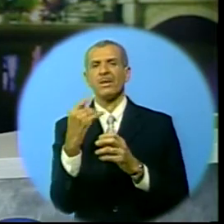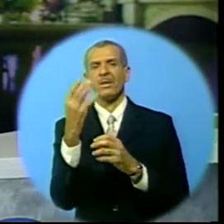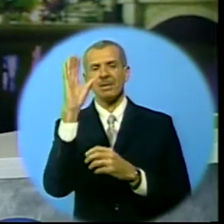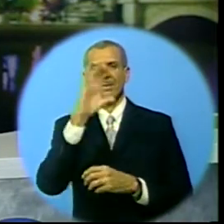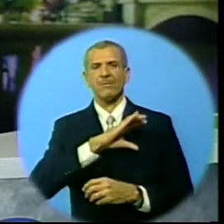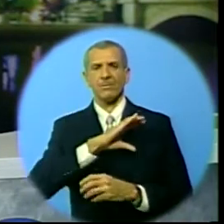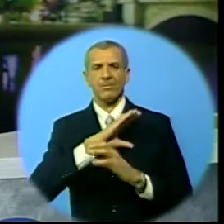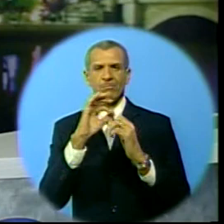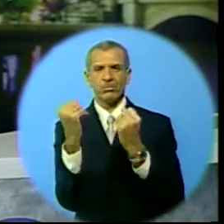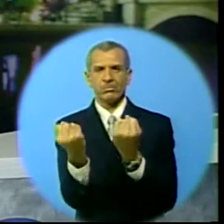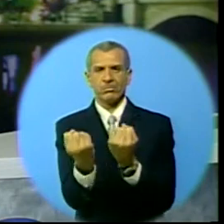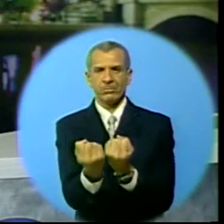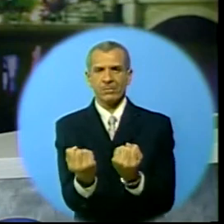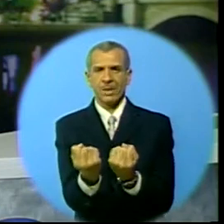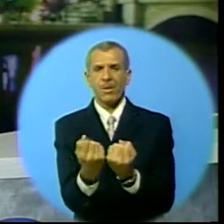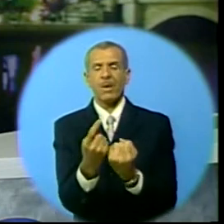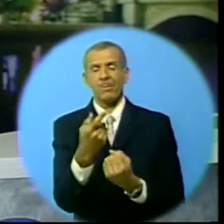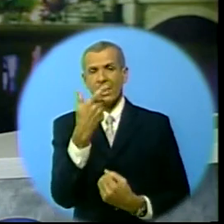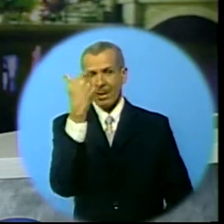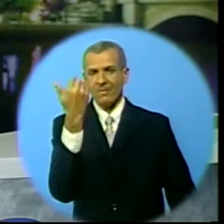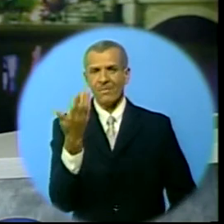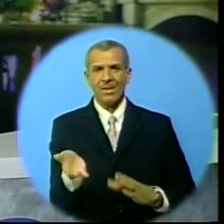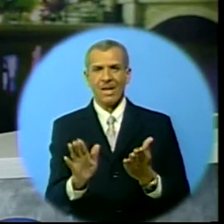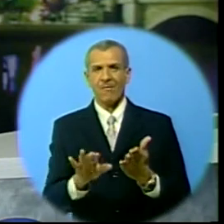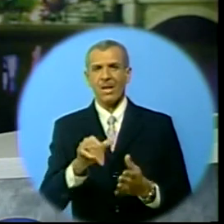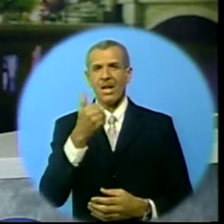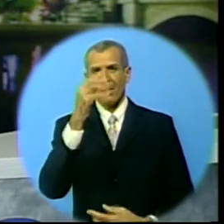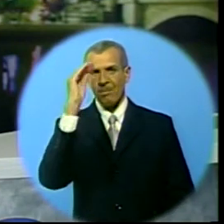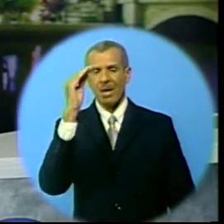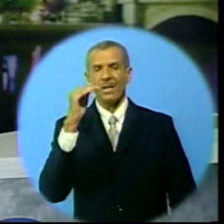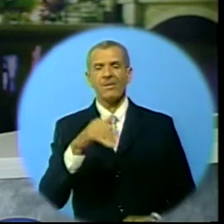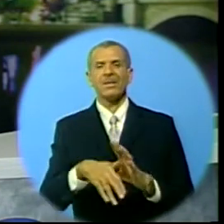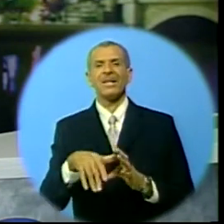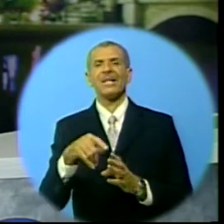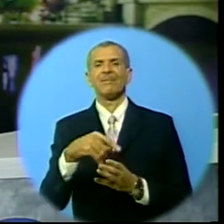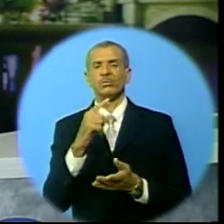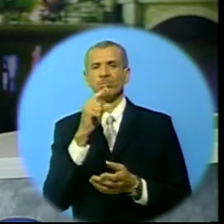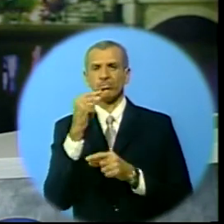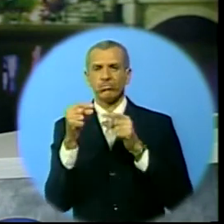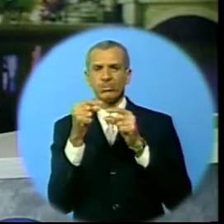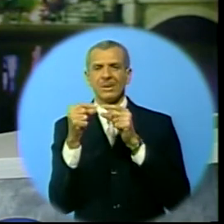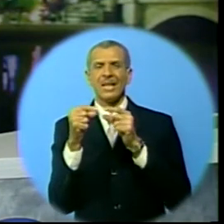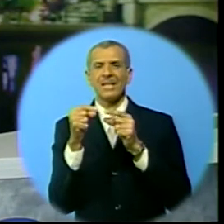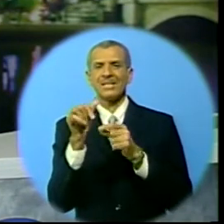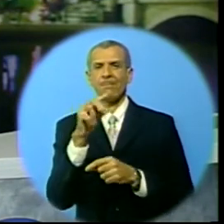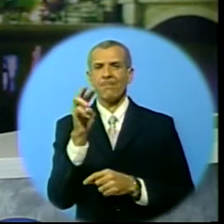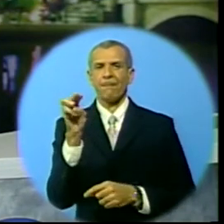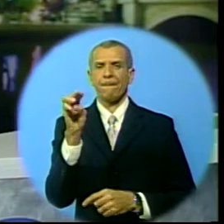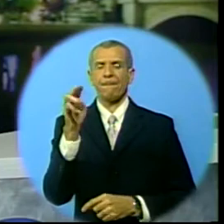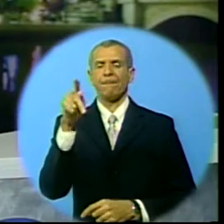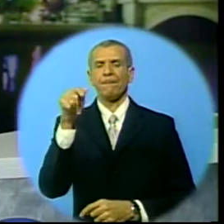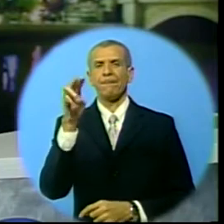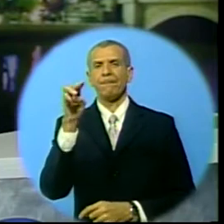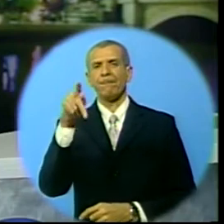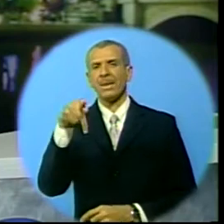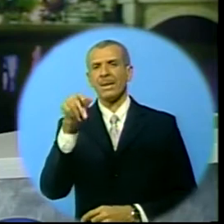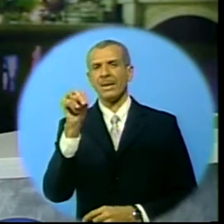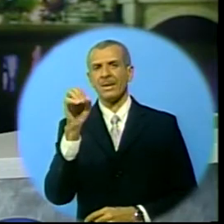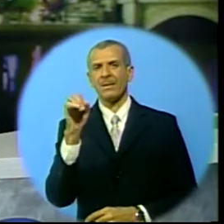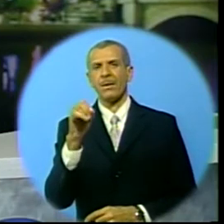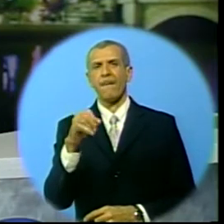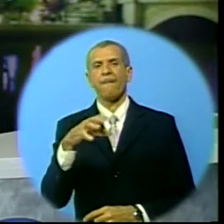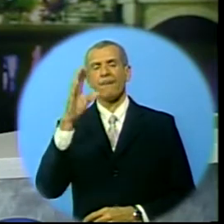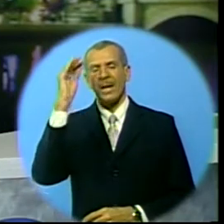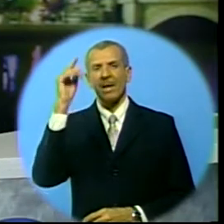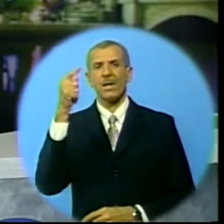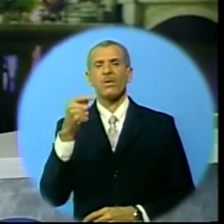with the death of another man following a dispute in the Pine St. Michael earlier this month. Michael Harewood, 49 years old, was